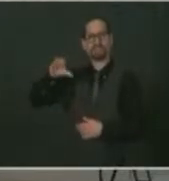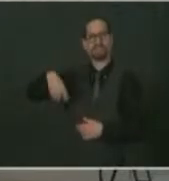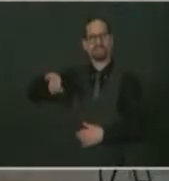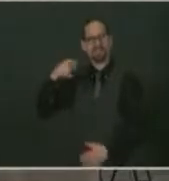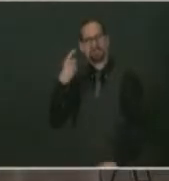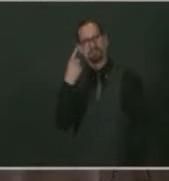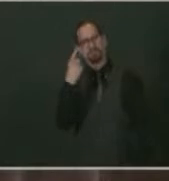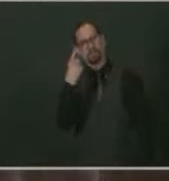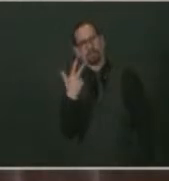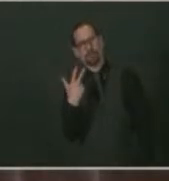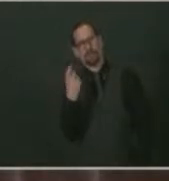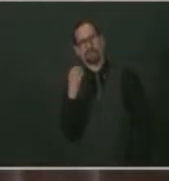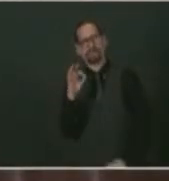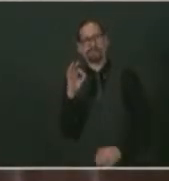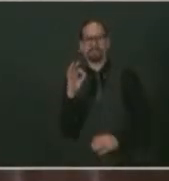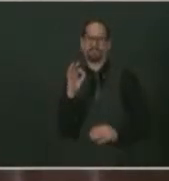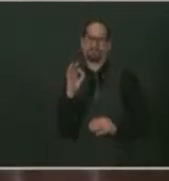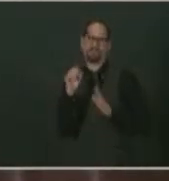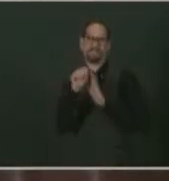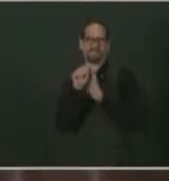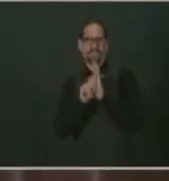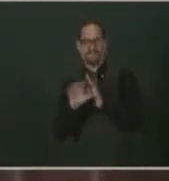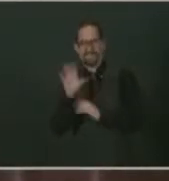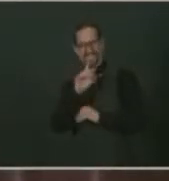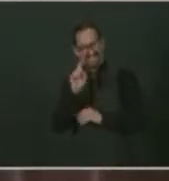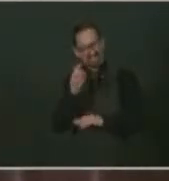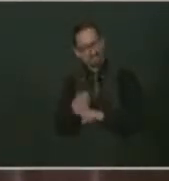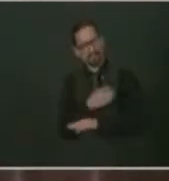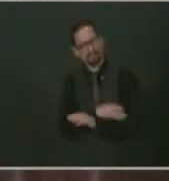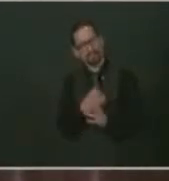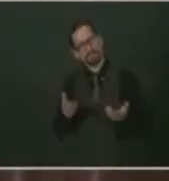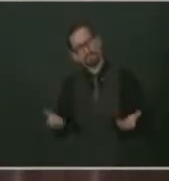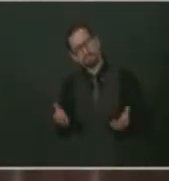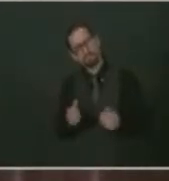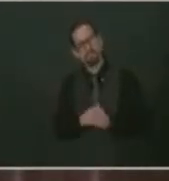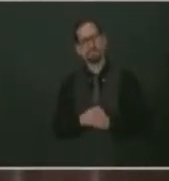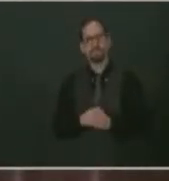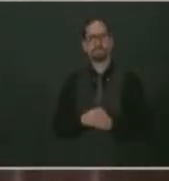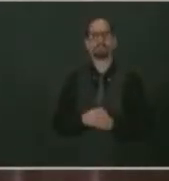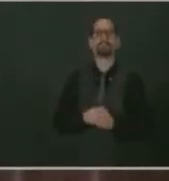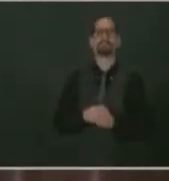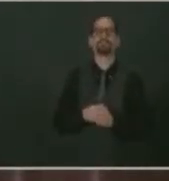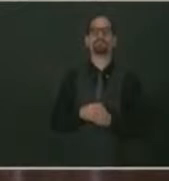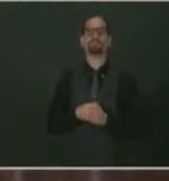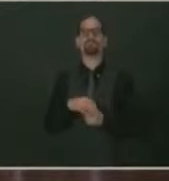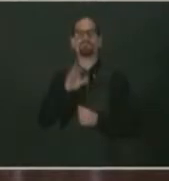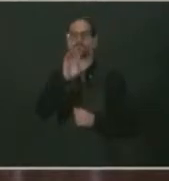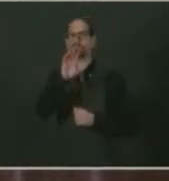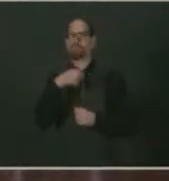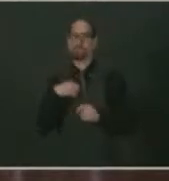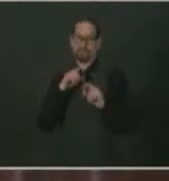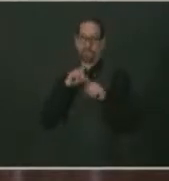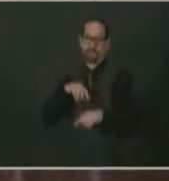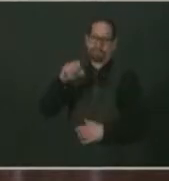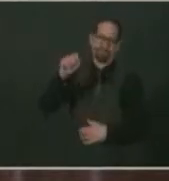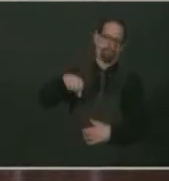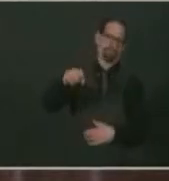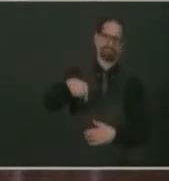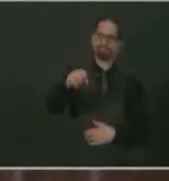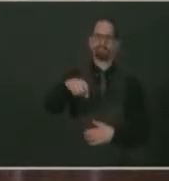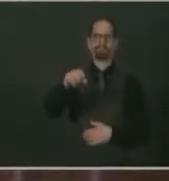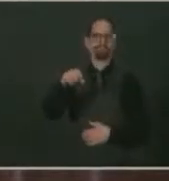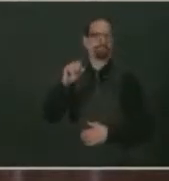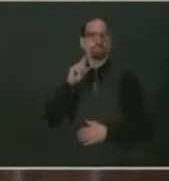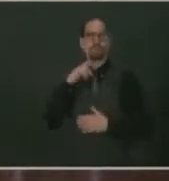sector? Absolutely. We are very much aligned with what the community leaders